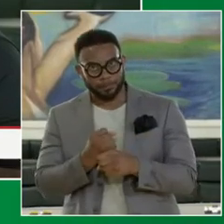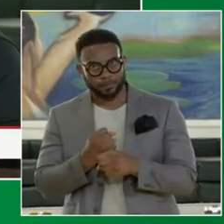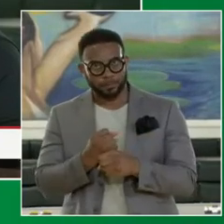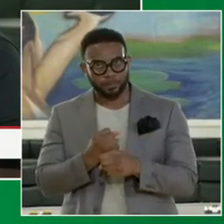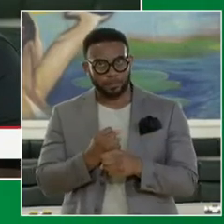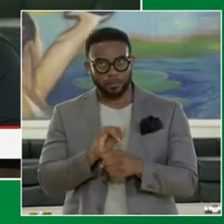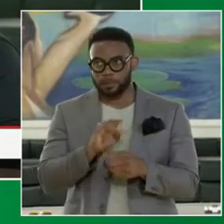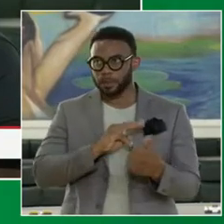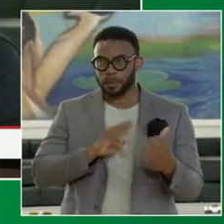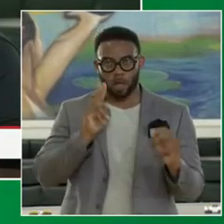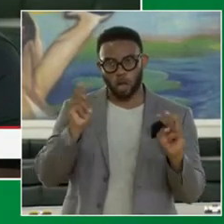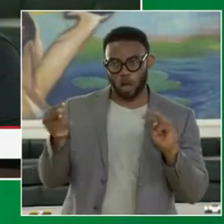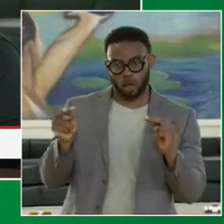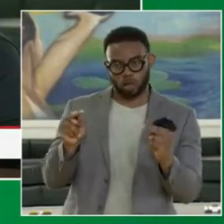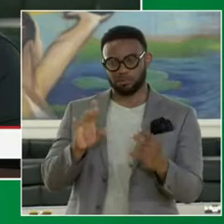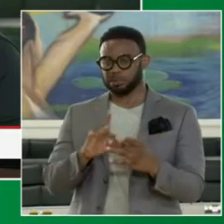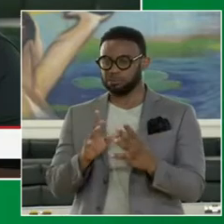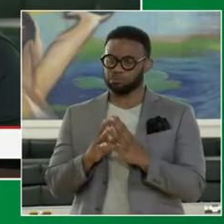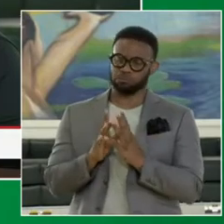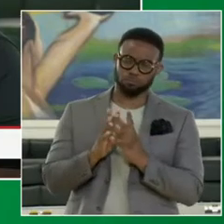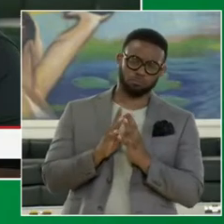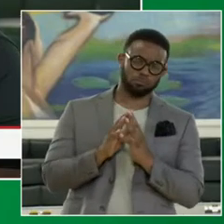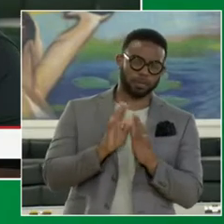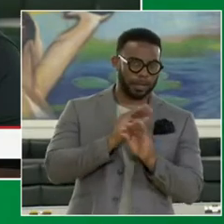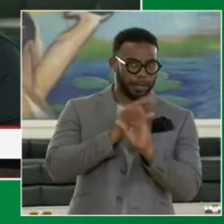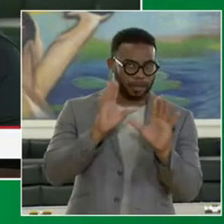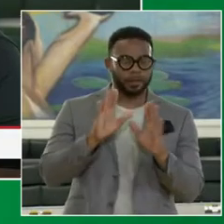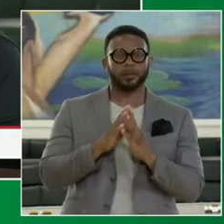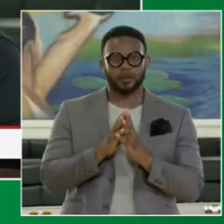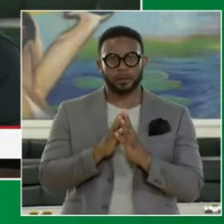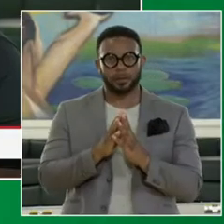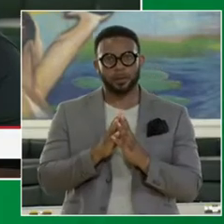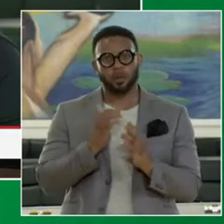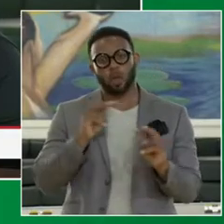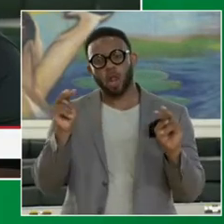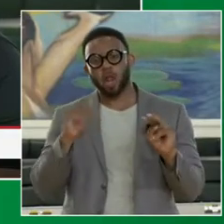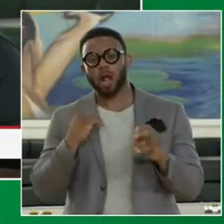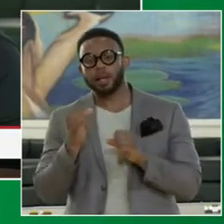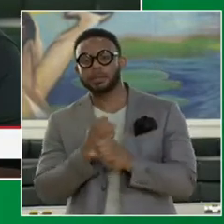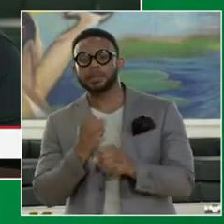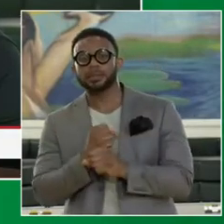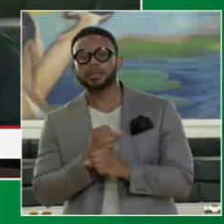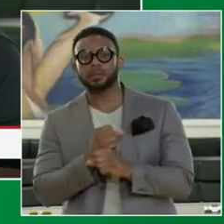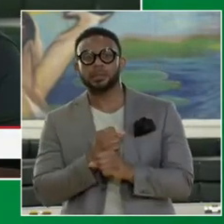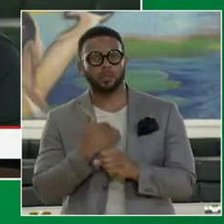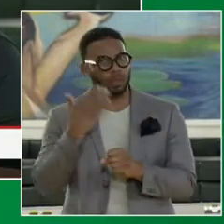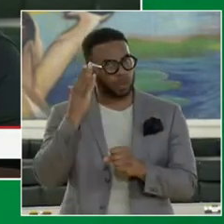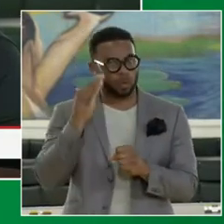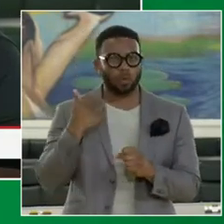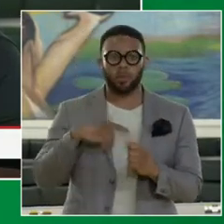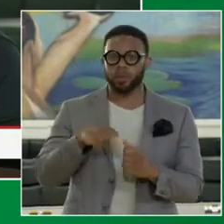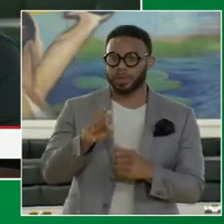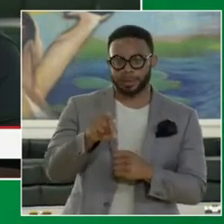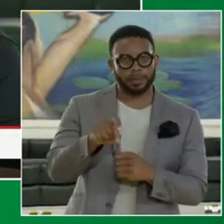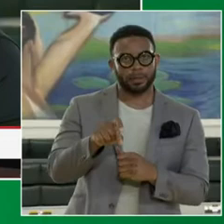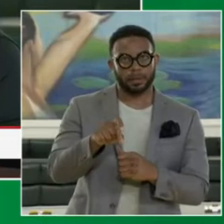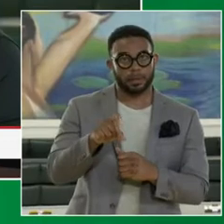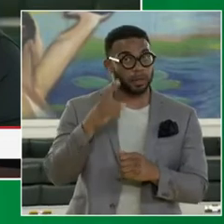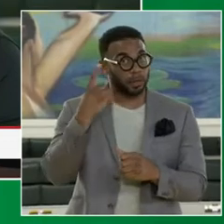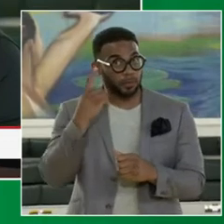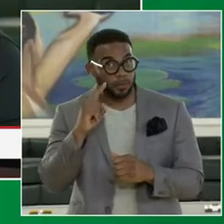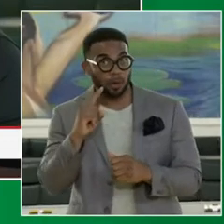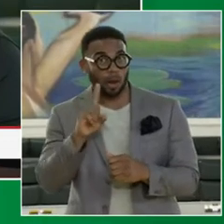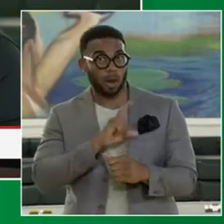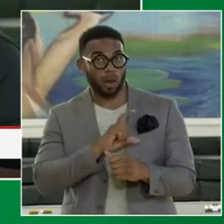And as the mayor has looked at this and said very clearly that we look at our statistics, we know what we need for